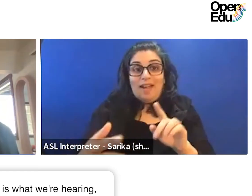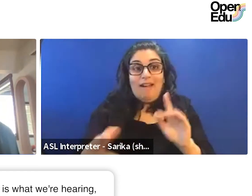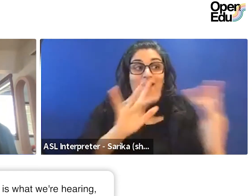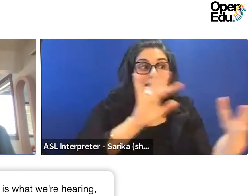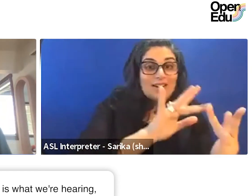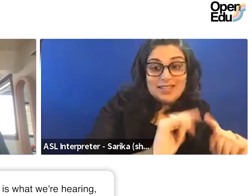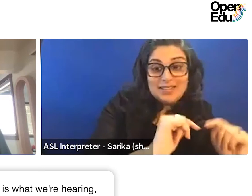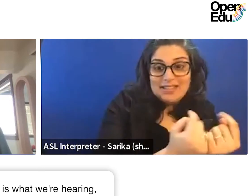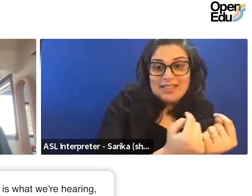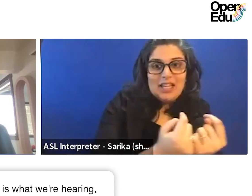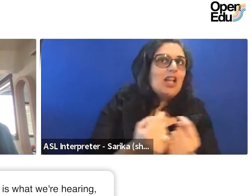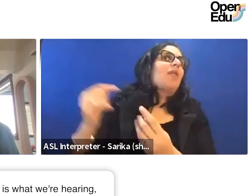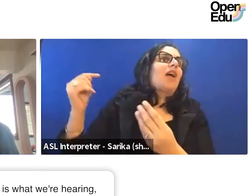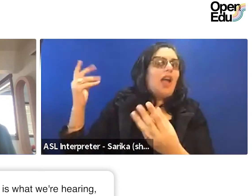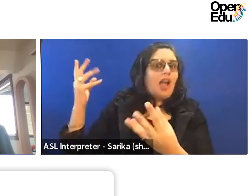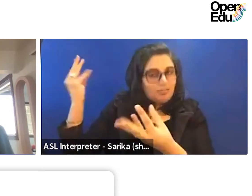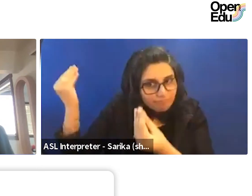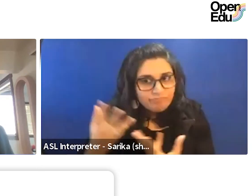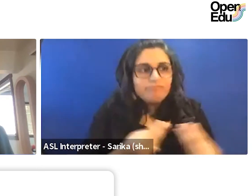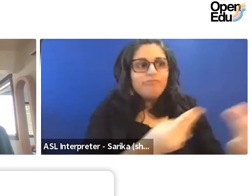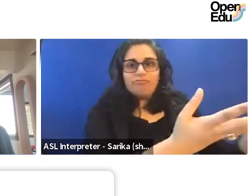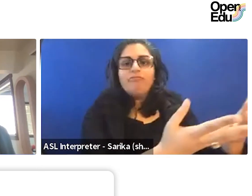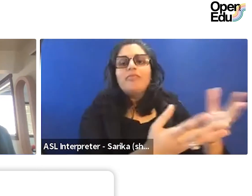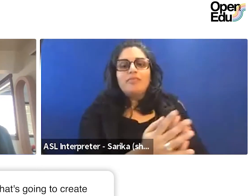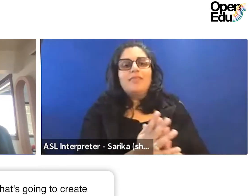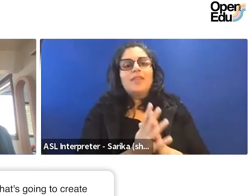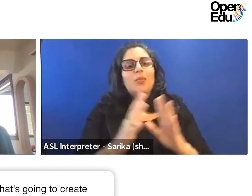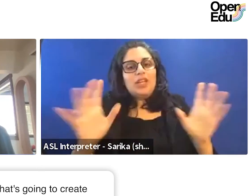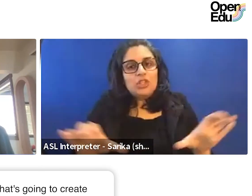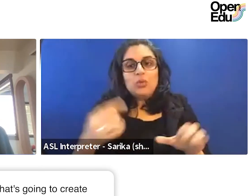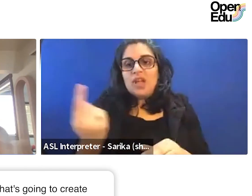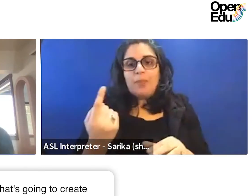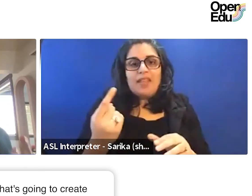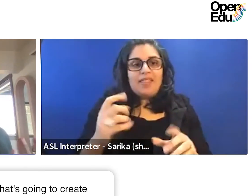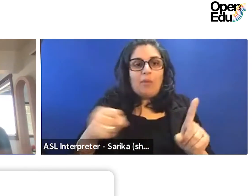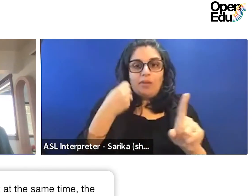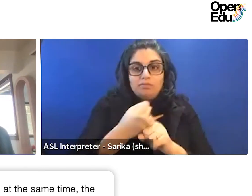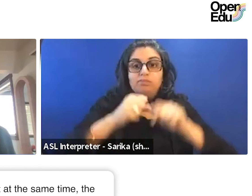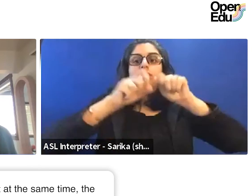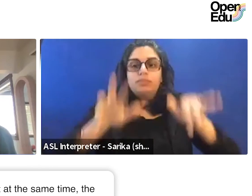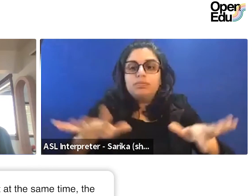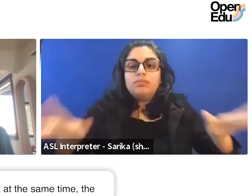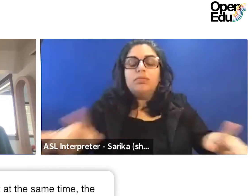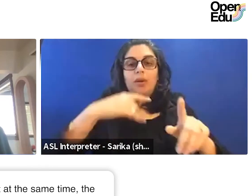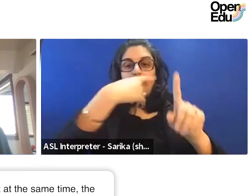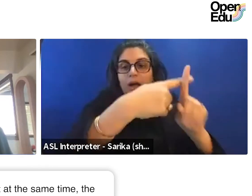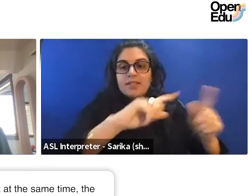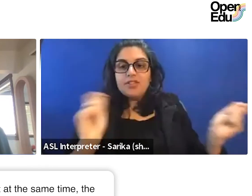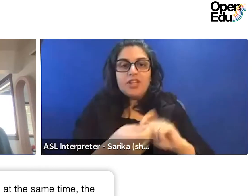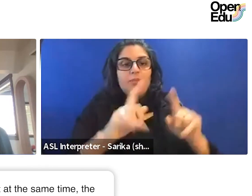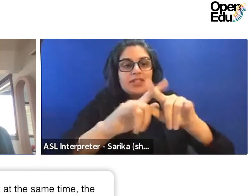what we're hearing, and we need to go at it. We need to create something that's going to create a positive change. But at the same time, the